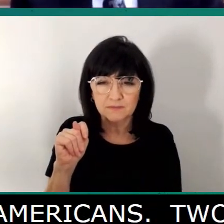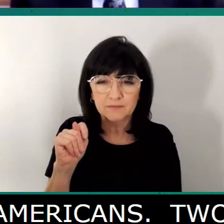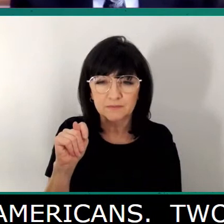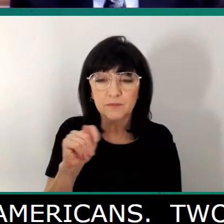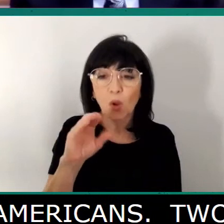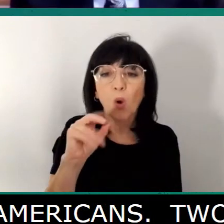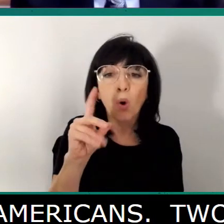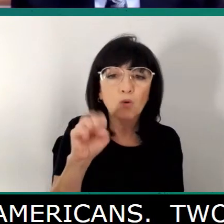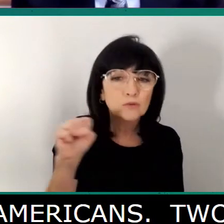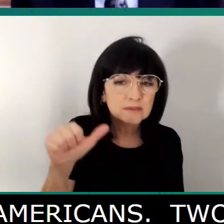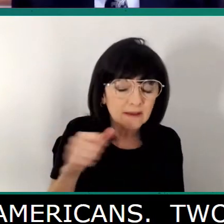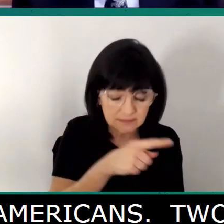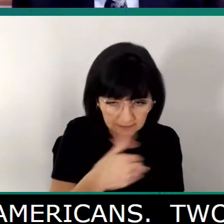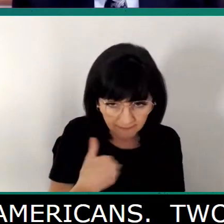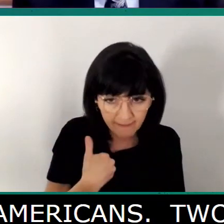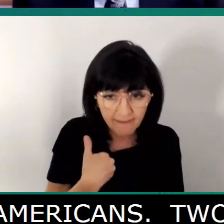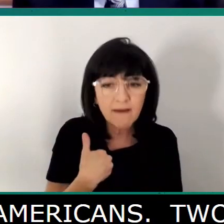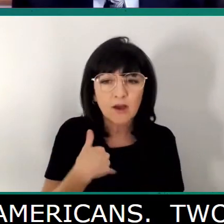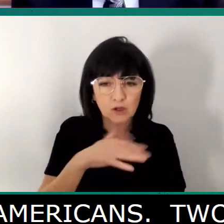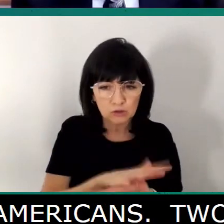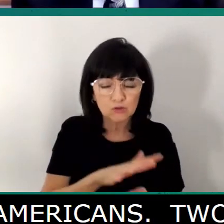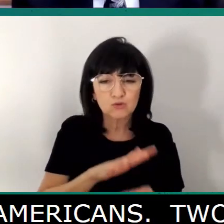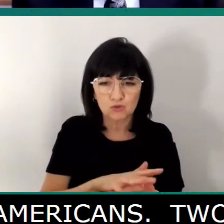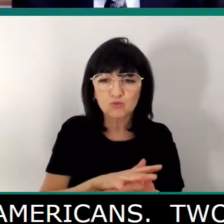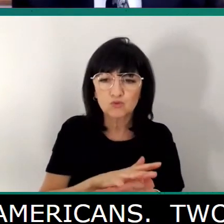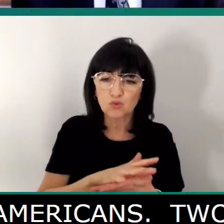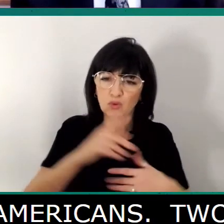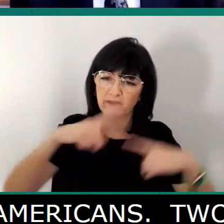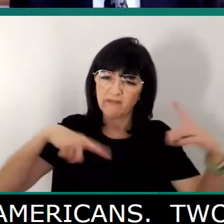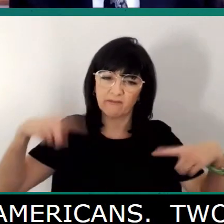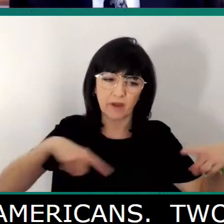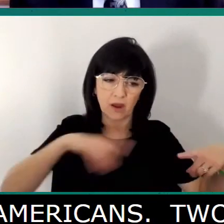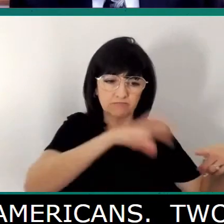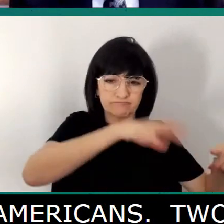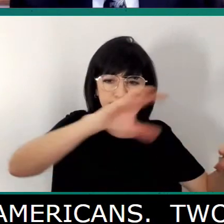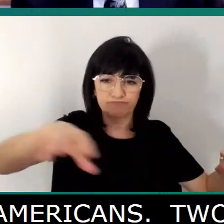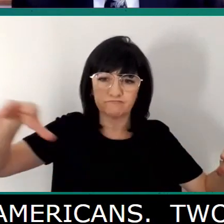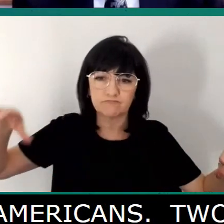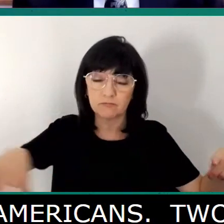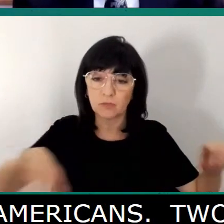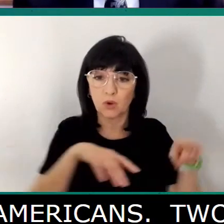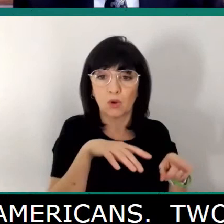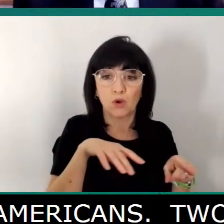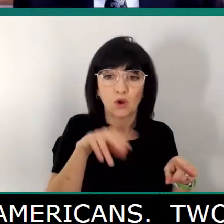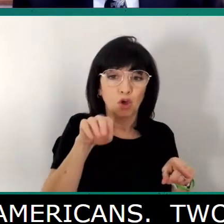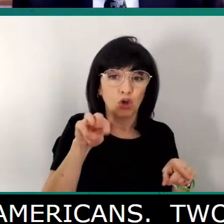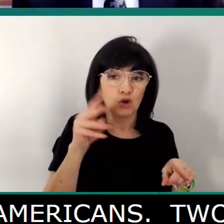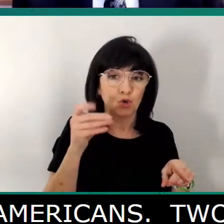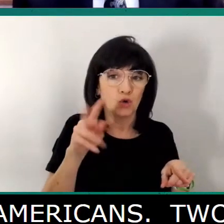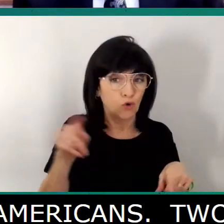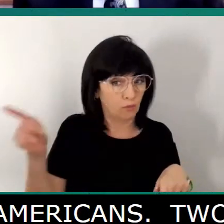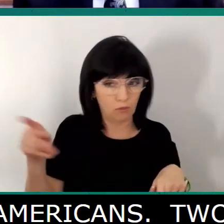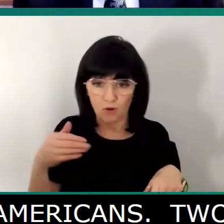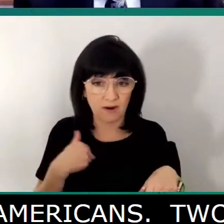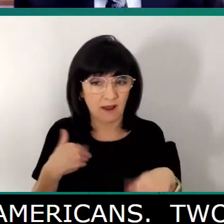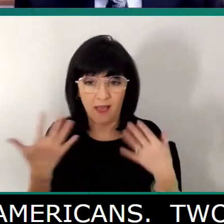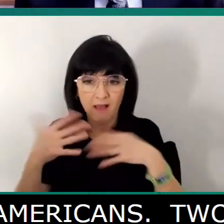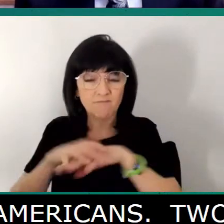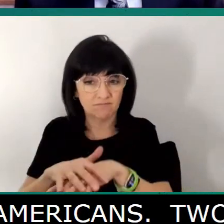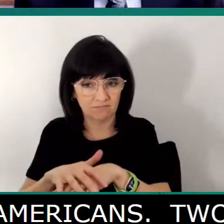Odessa had a school. There were various places. Newport was an integrated school, interesting enough. And I